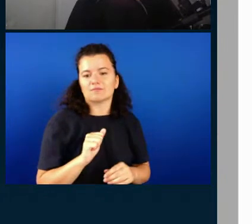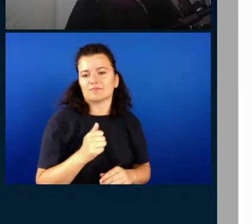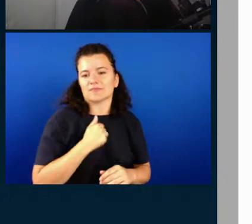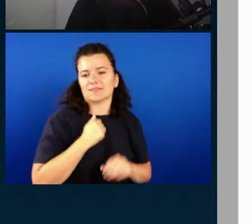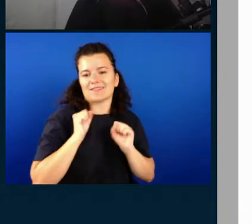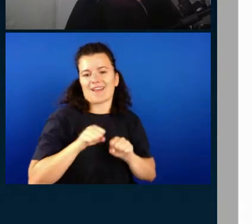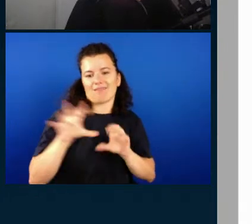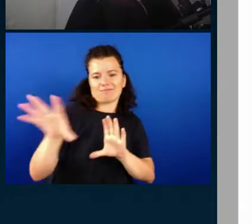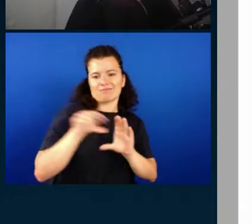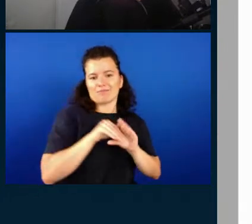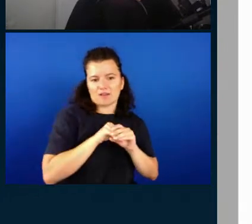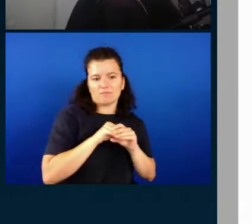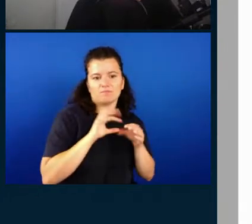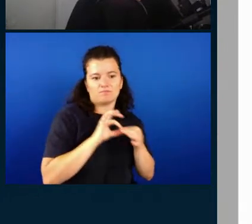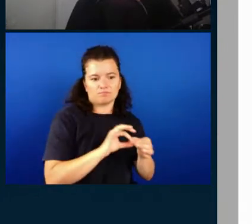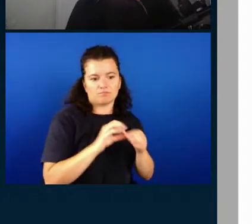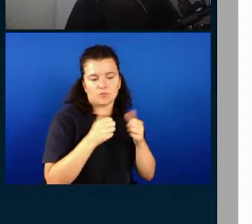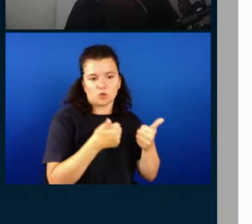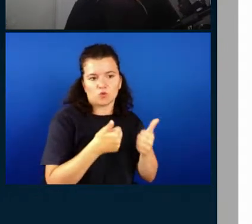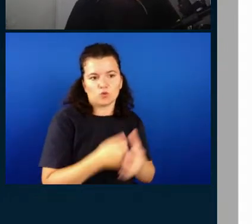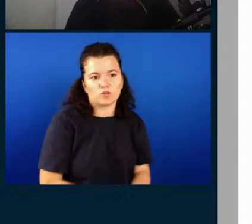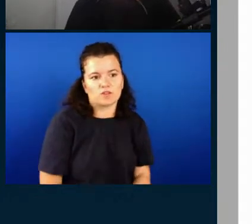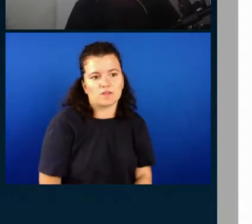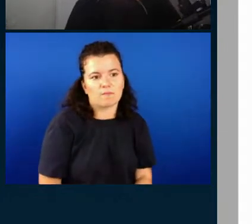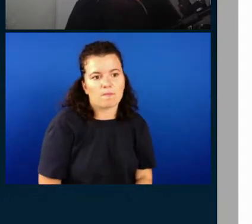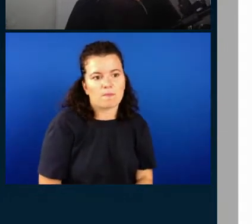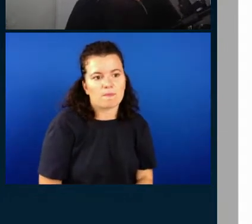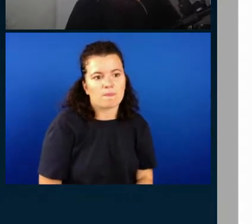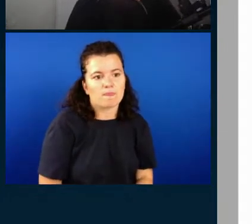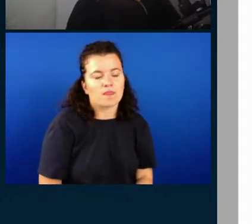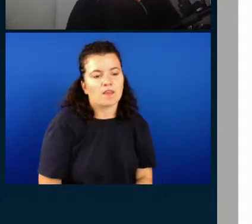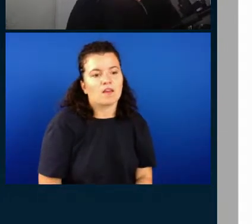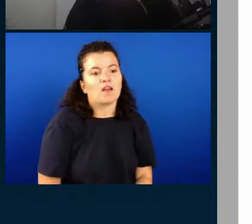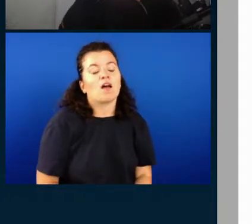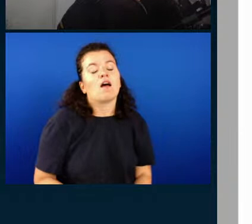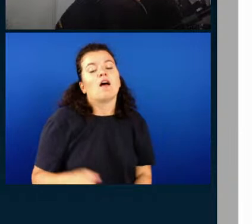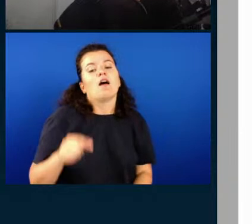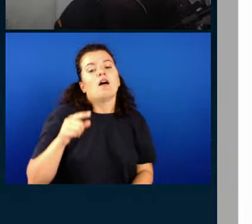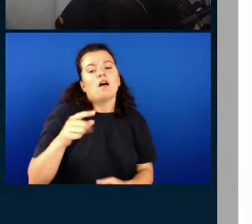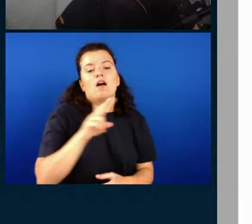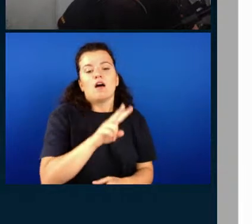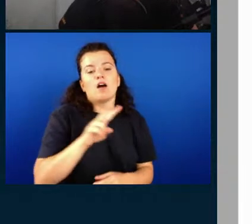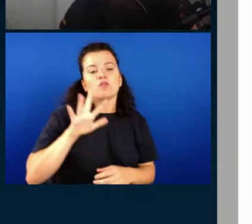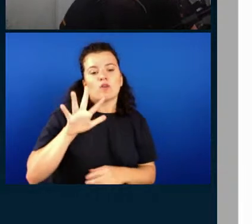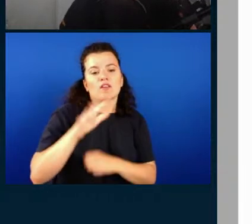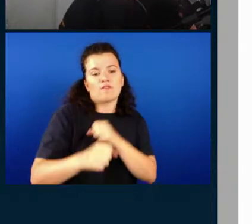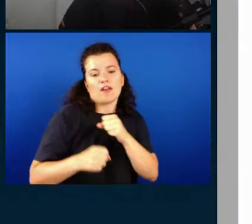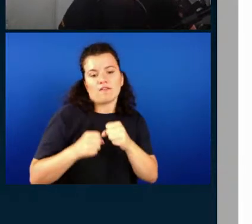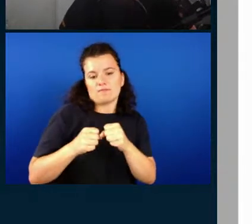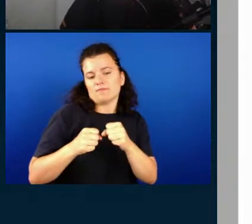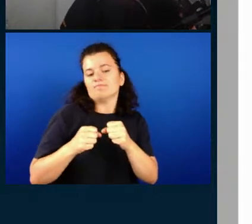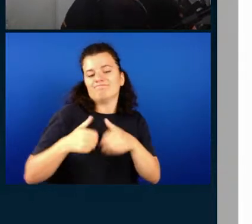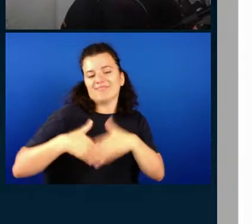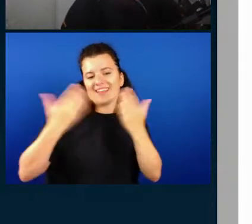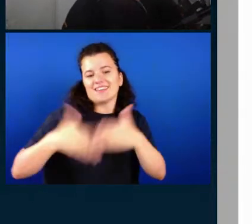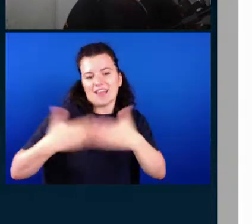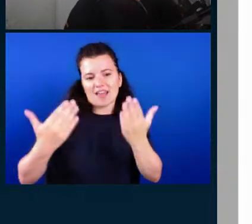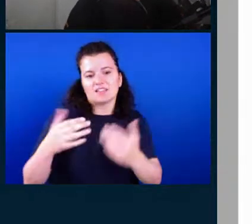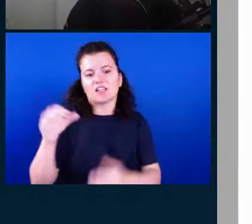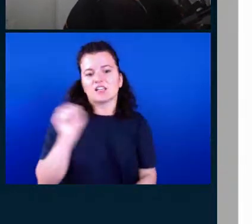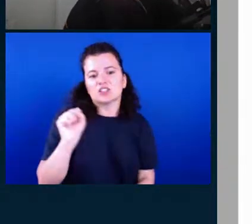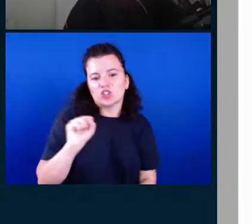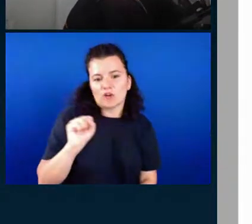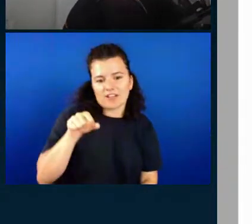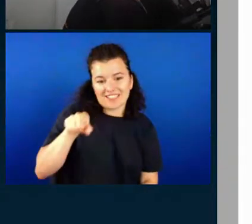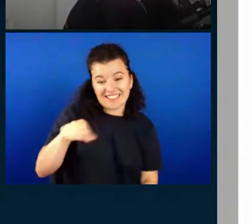And one thing I want to mention is my repository for the 25 days of serverless. This is a challenge I did last year in